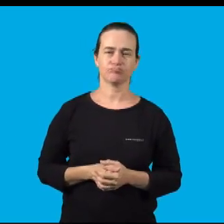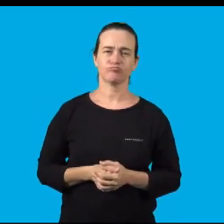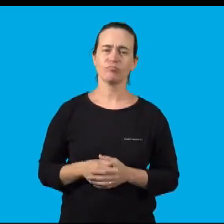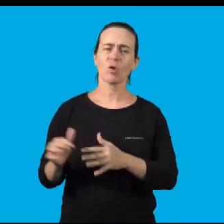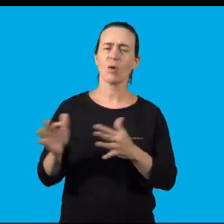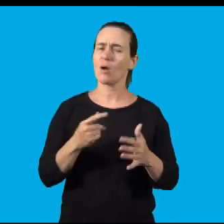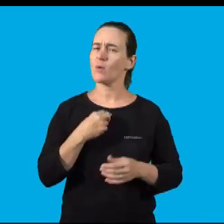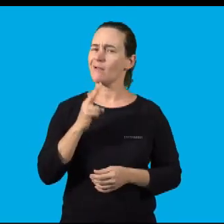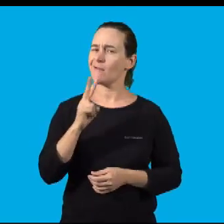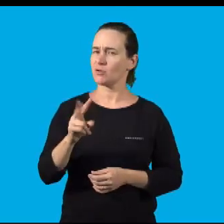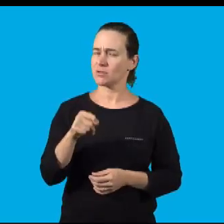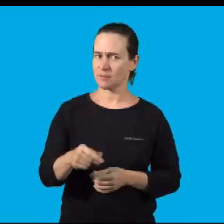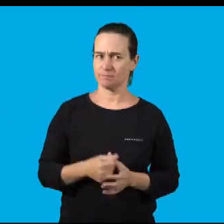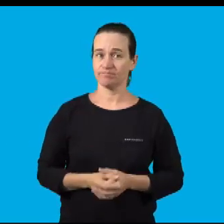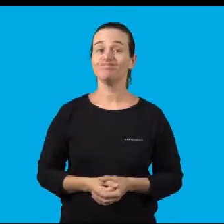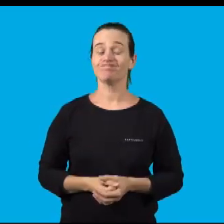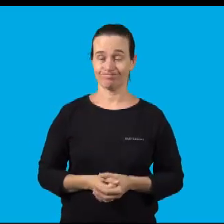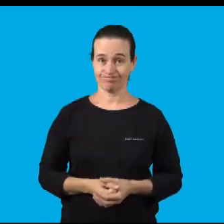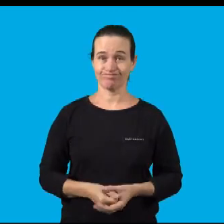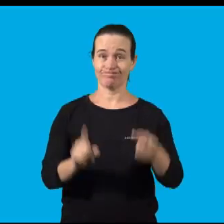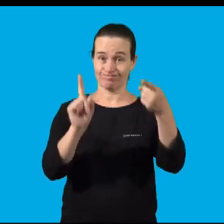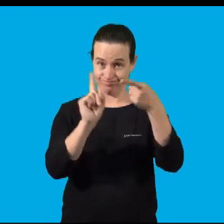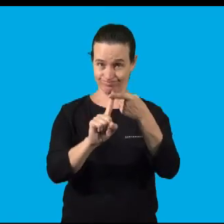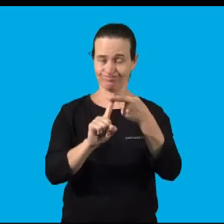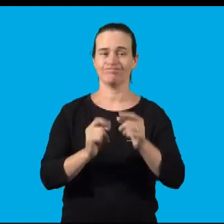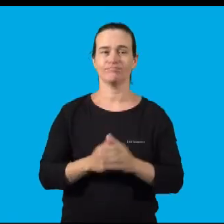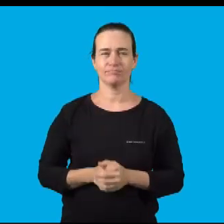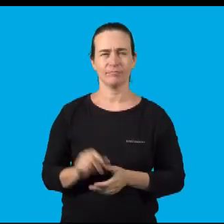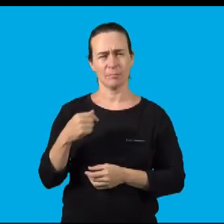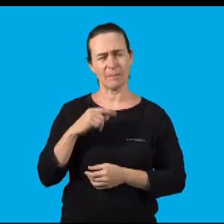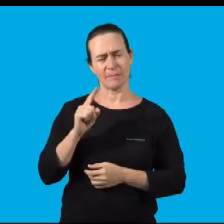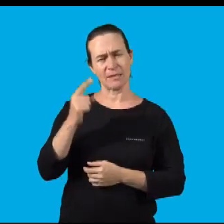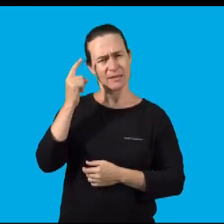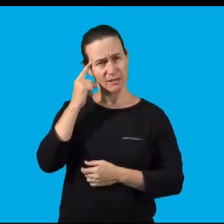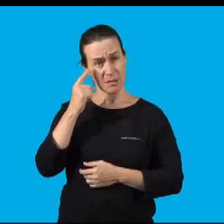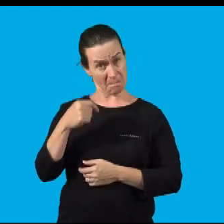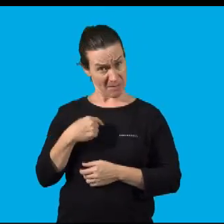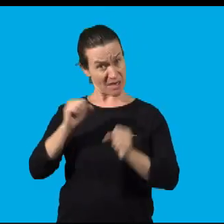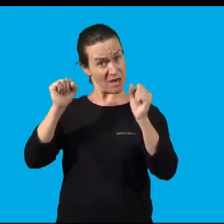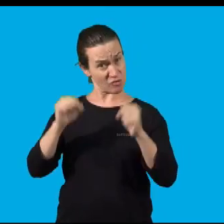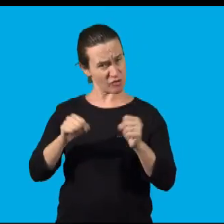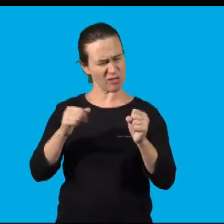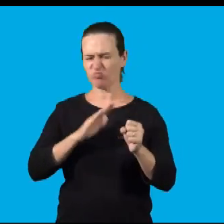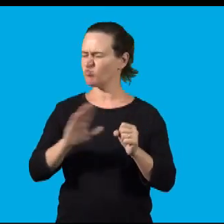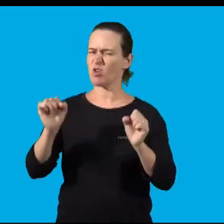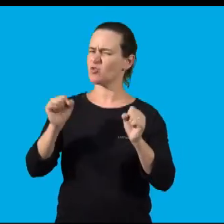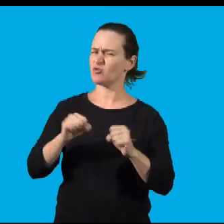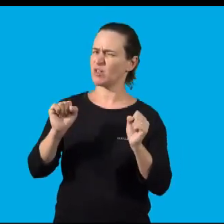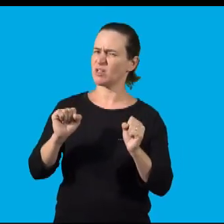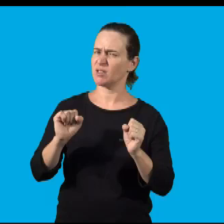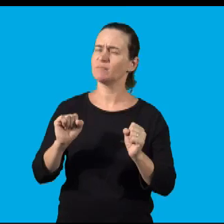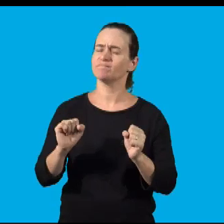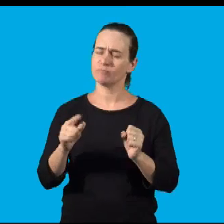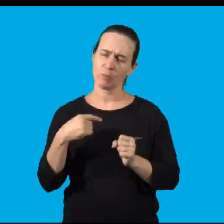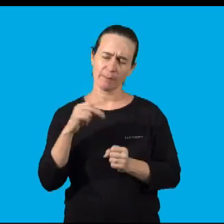So, how to approach the question. Step 1. Decide whether you agree with the statement and to what